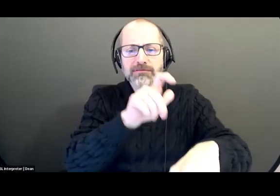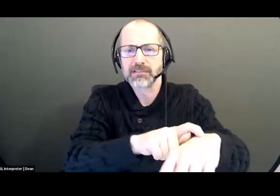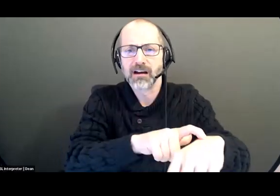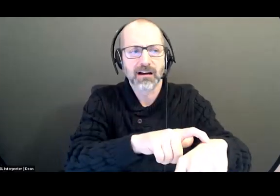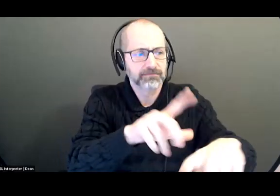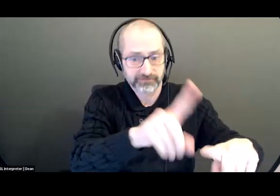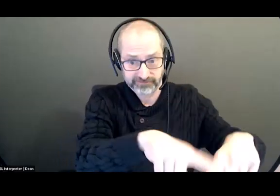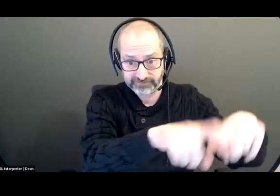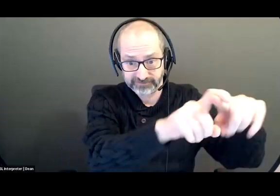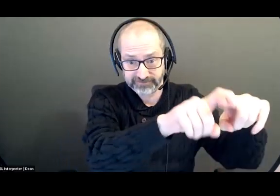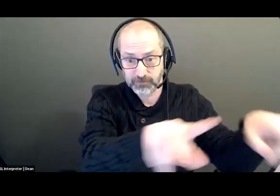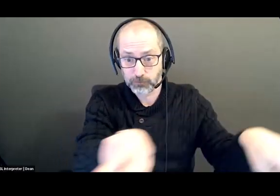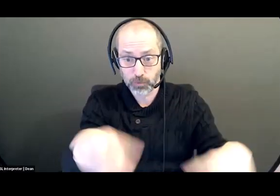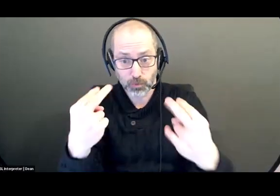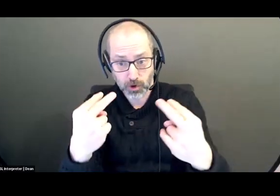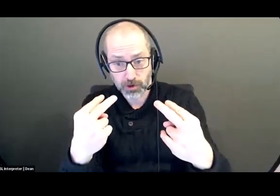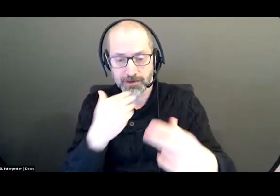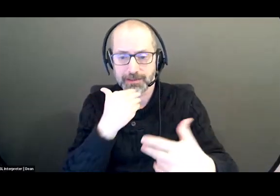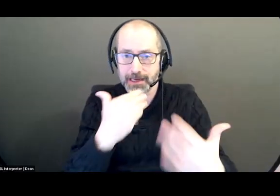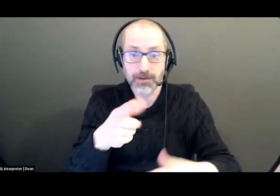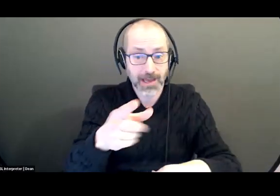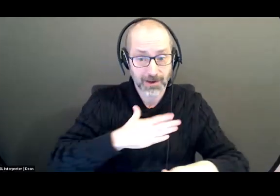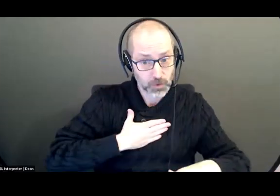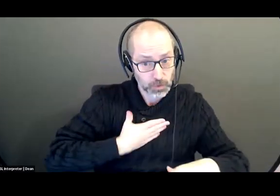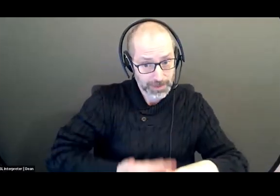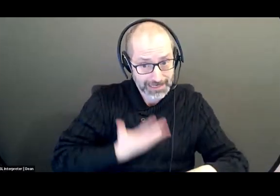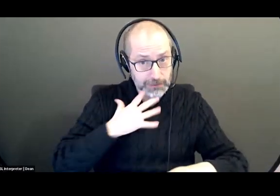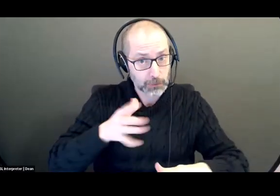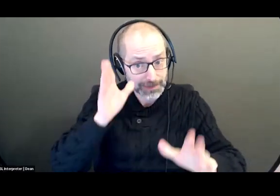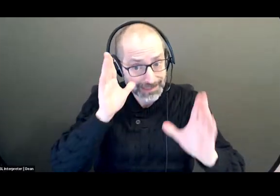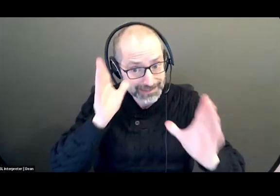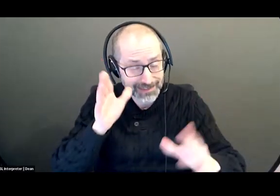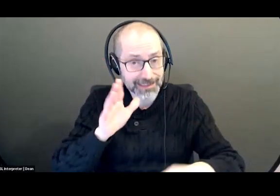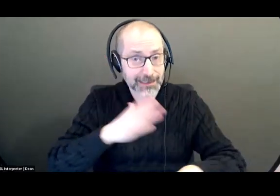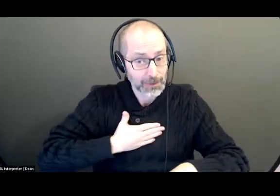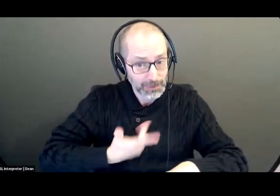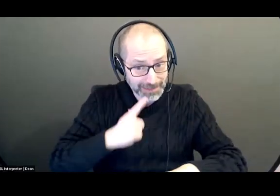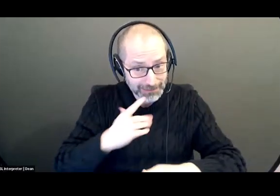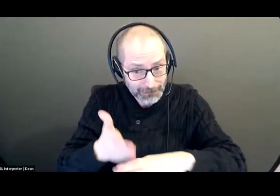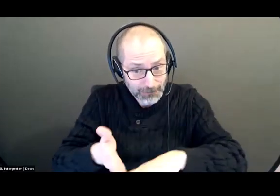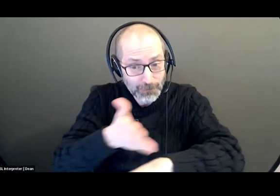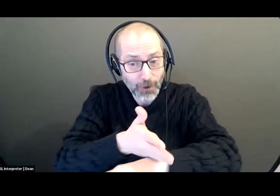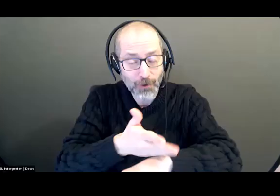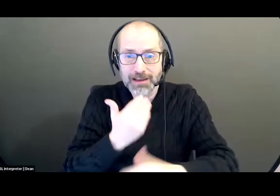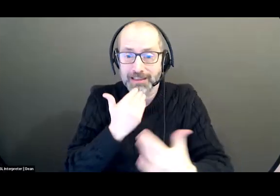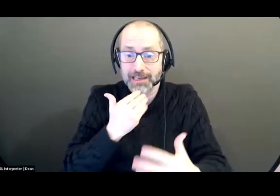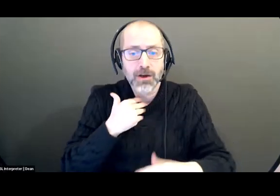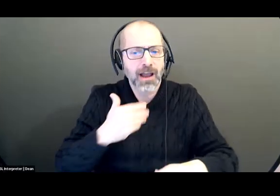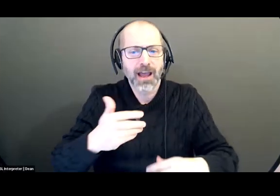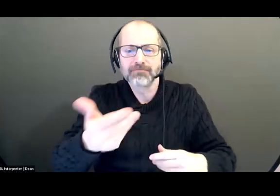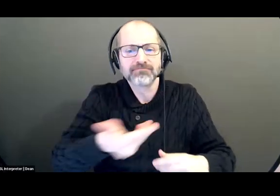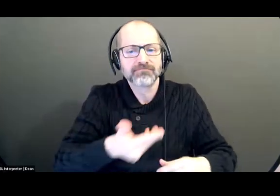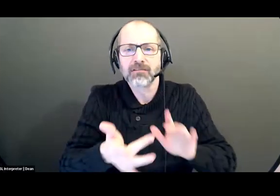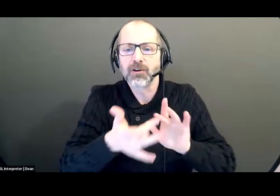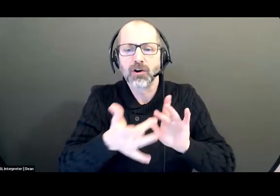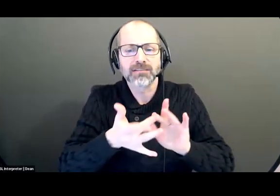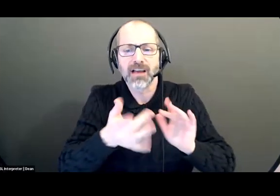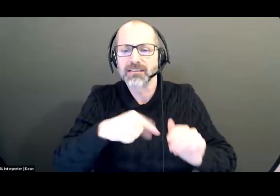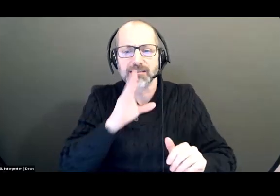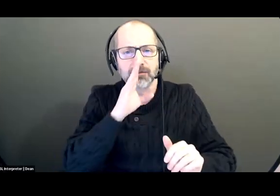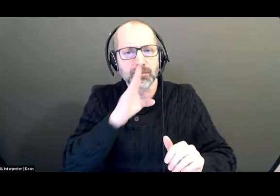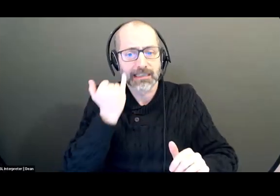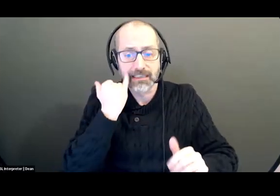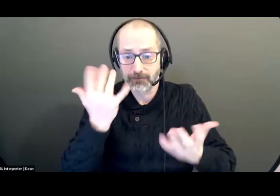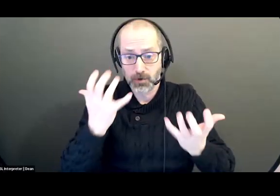We thank you for your time, for your willingness to listen to our presentation, your willingness to listen and to grow. And we invite